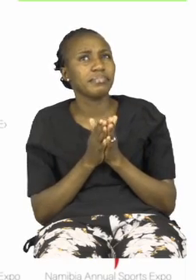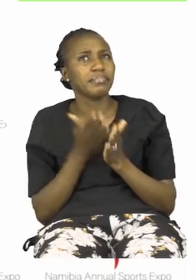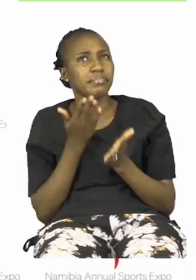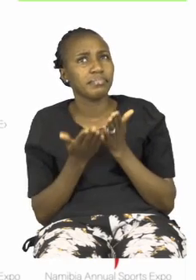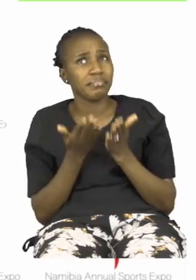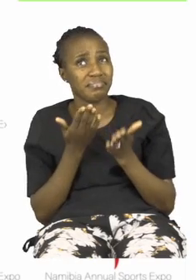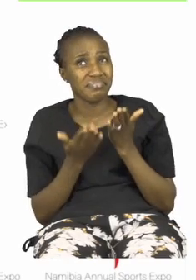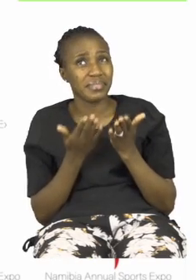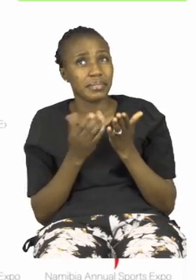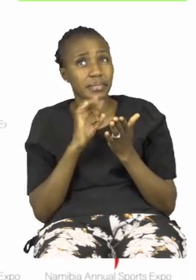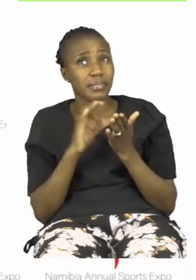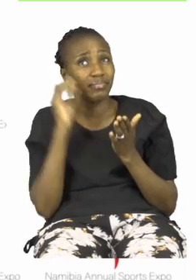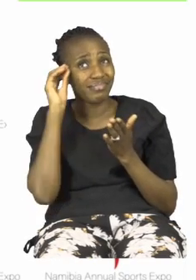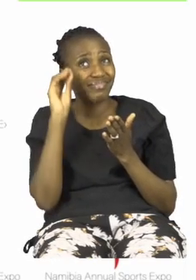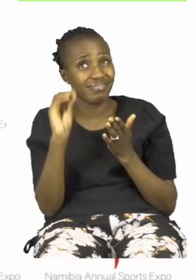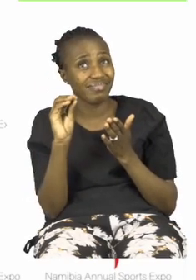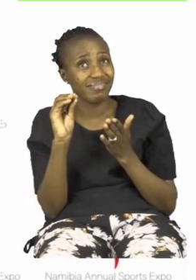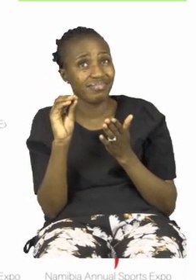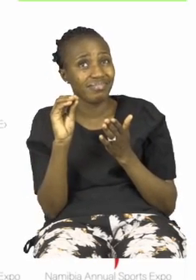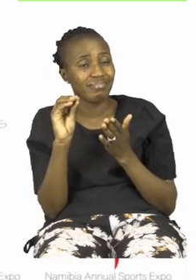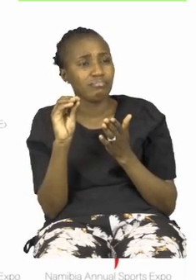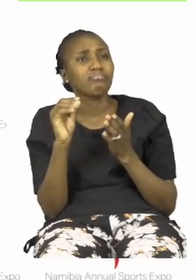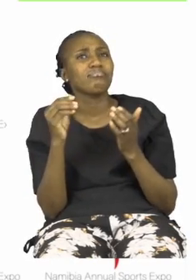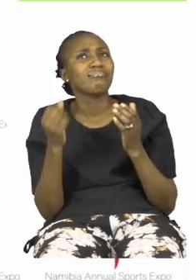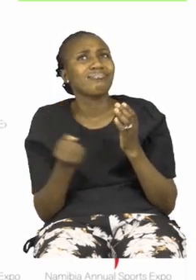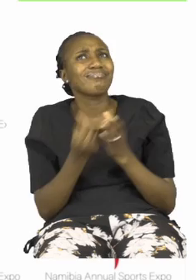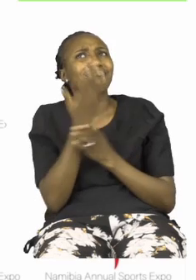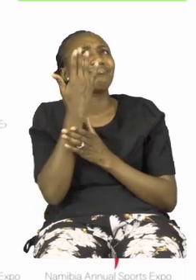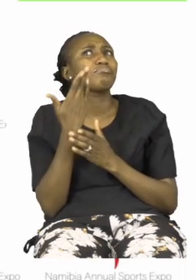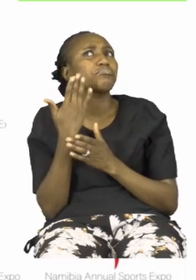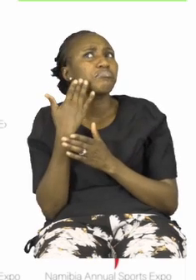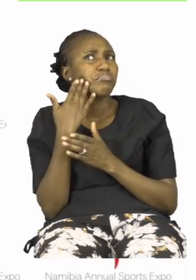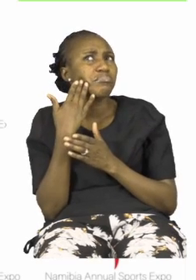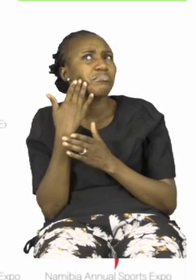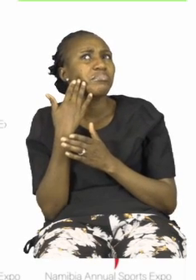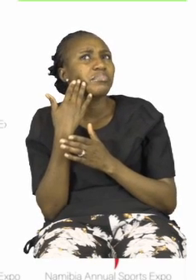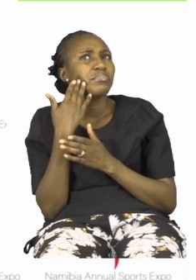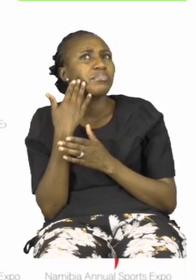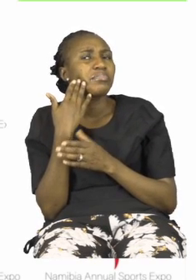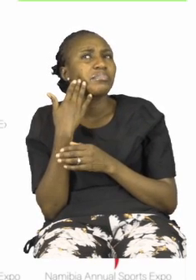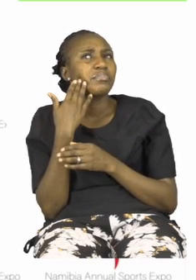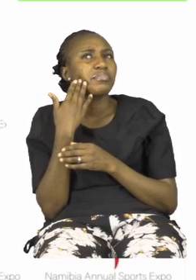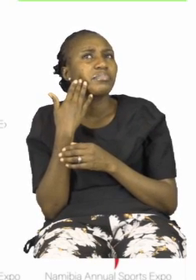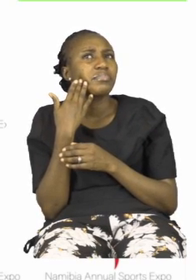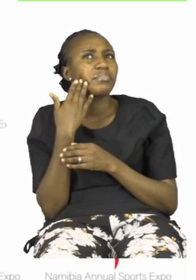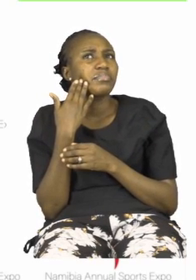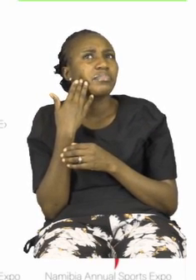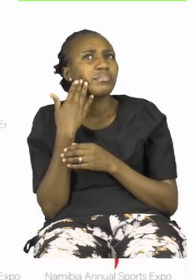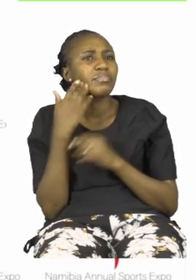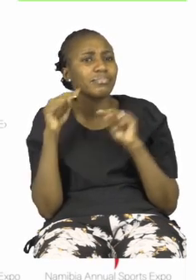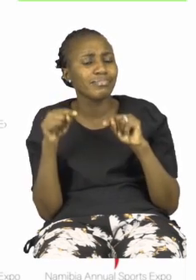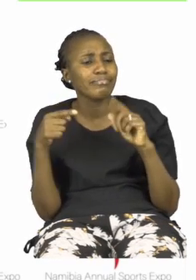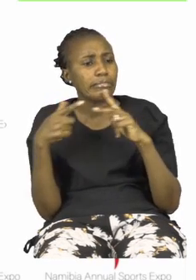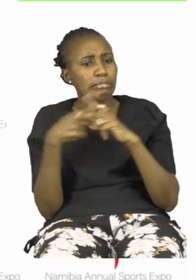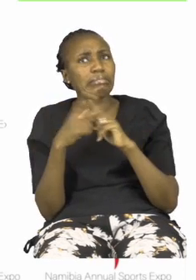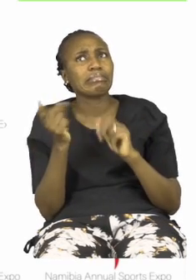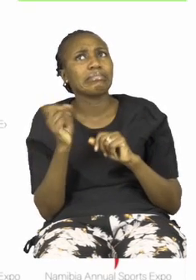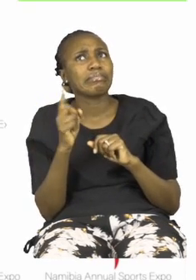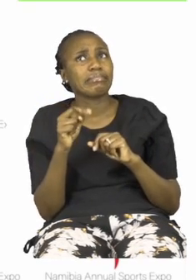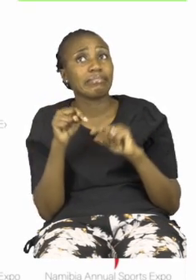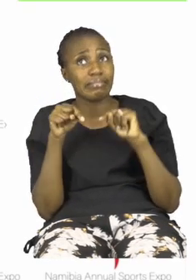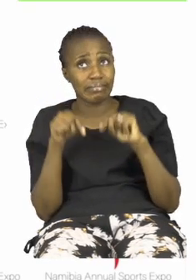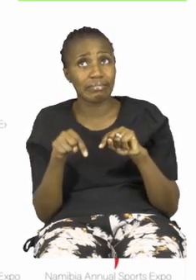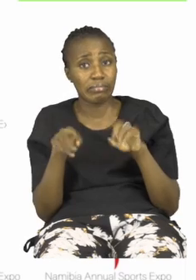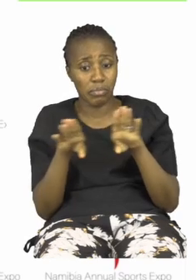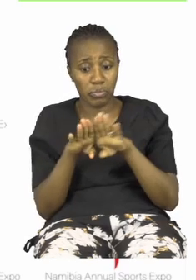catched it yet, when the sport was established in Namibia, and what exactly is happening? Maybe just what are you guys busy